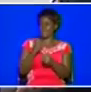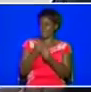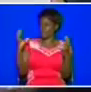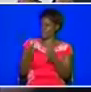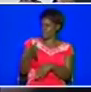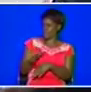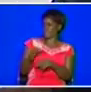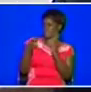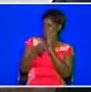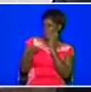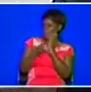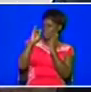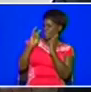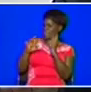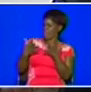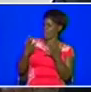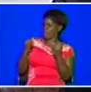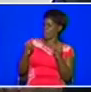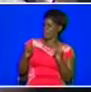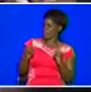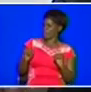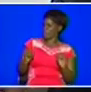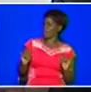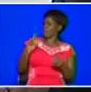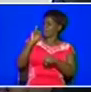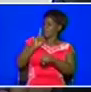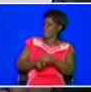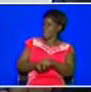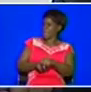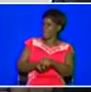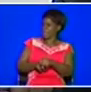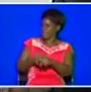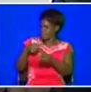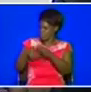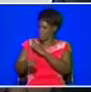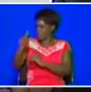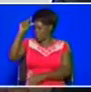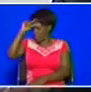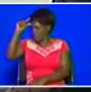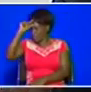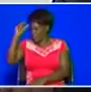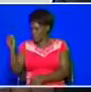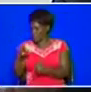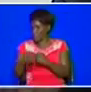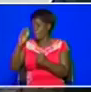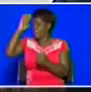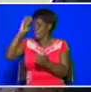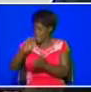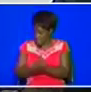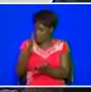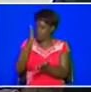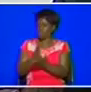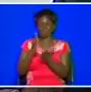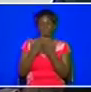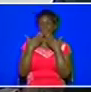of experts look at how something will be implemented, and by the time you're getting to government, and you're talking about September, believe you me, they will be